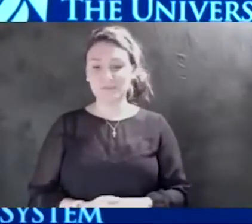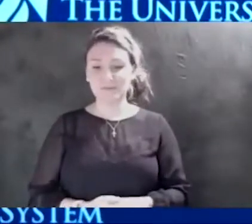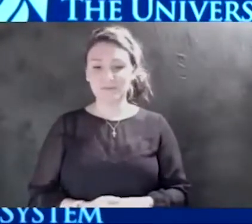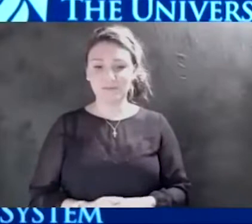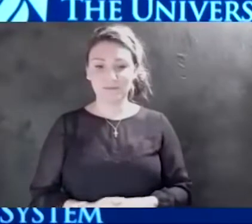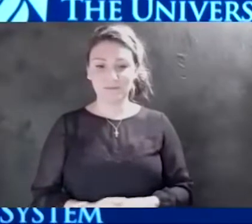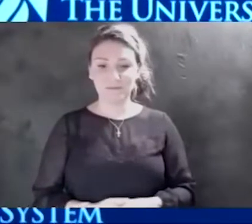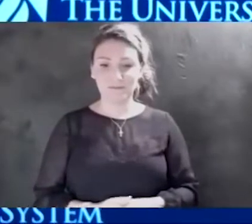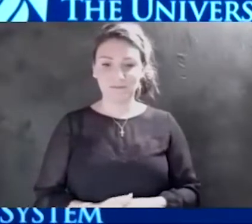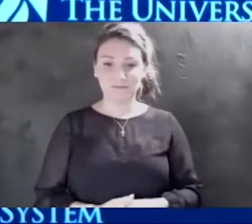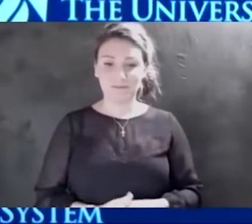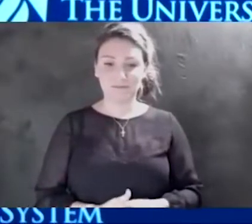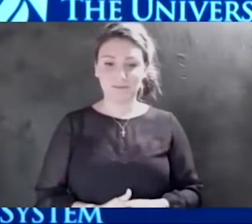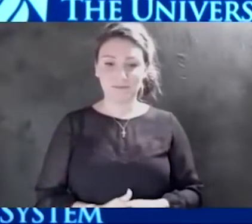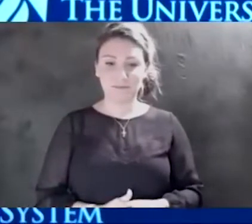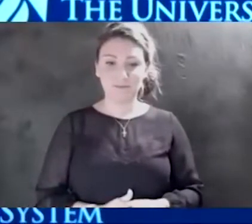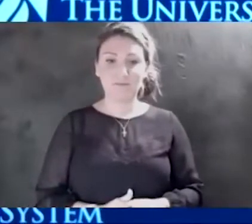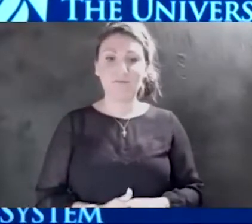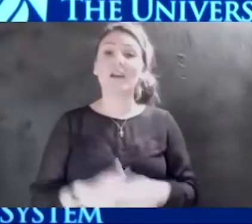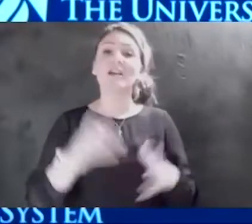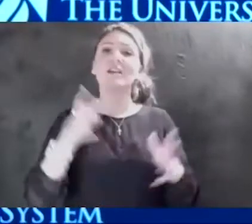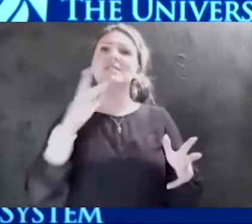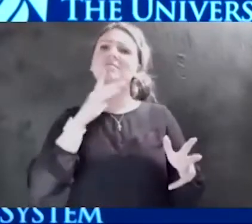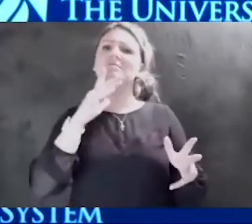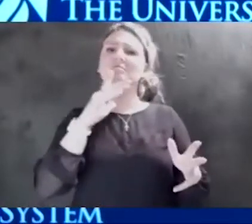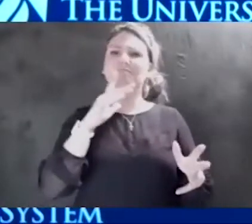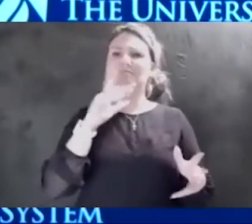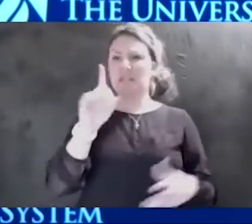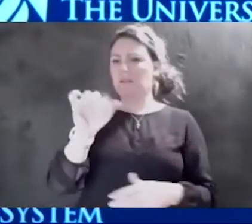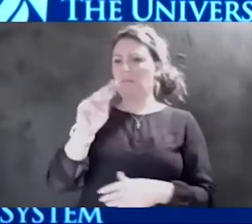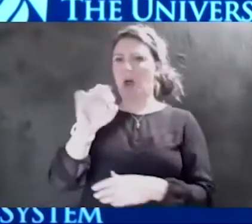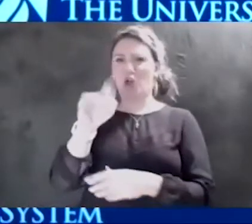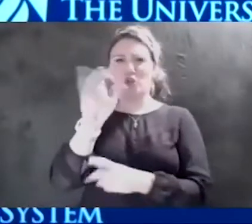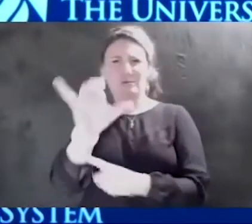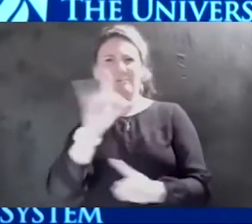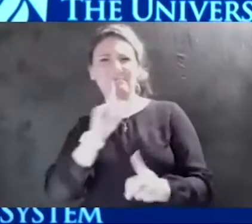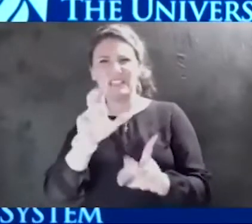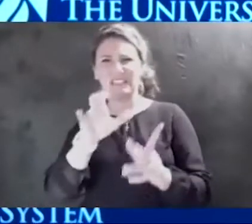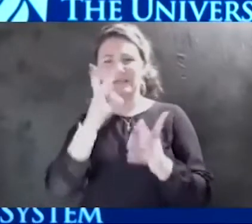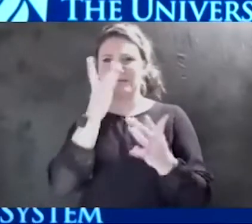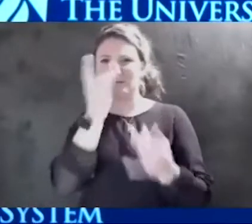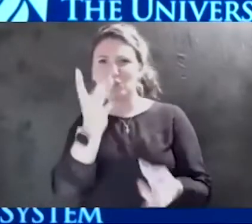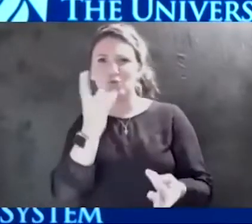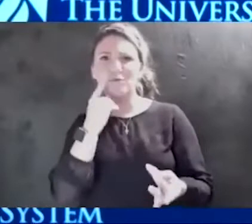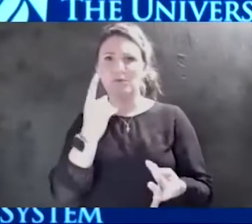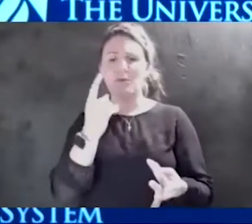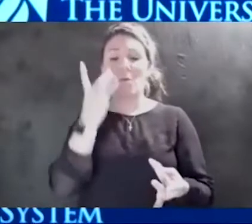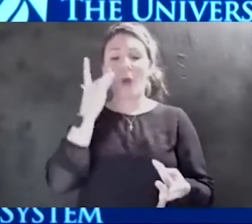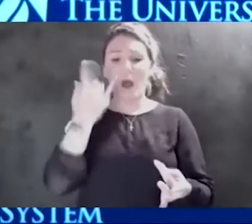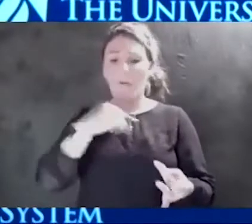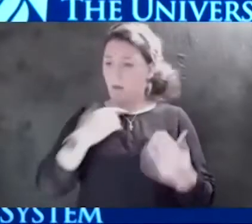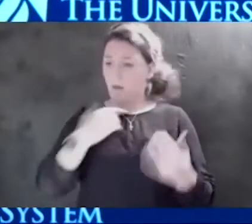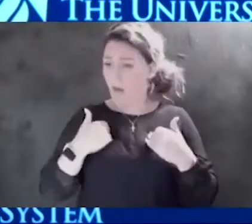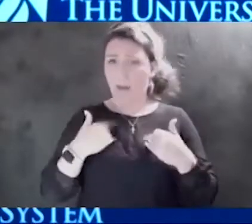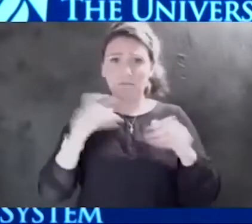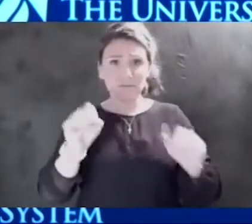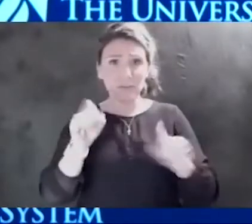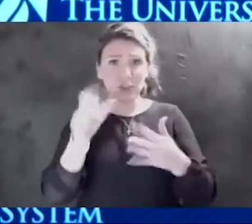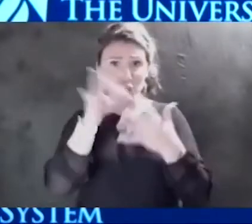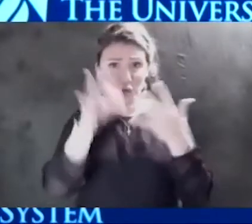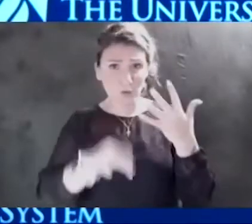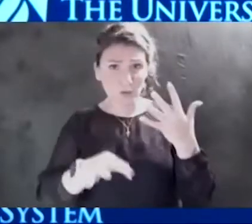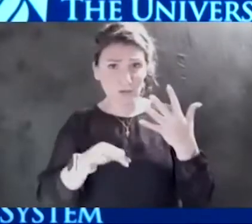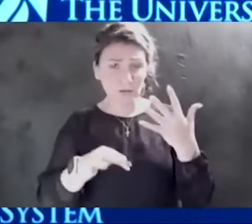democracy is an interesting beast, right? Because we do get the ability to make choices. And there are good things in democracy, and there are things